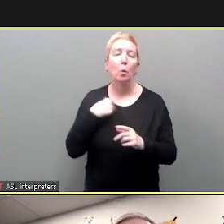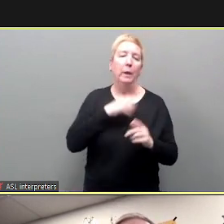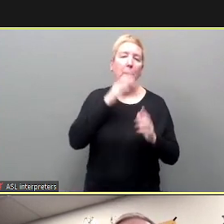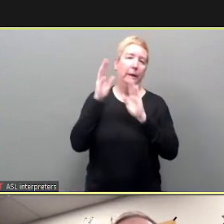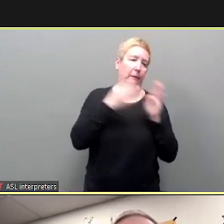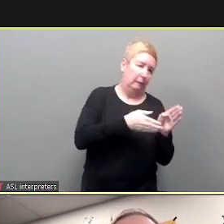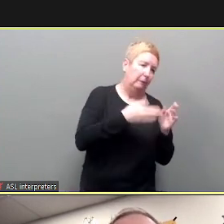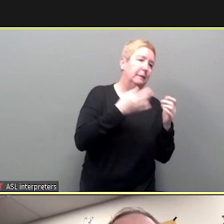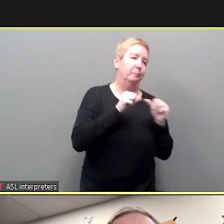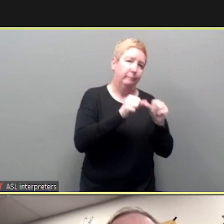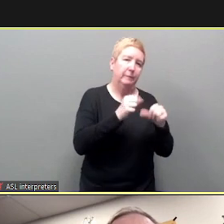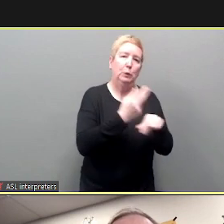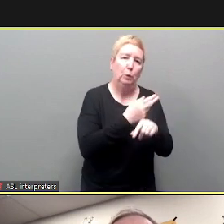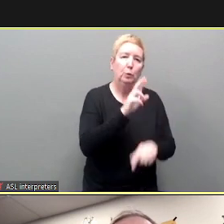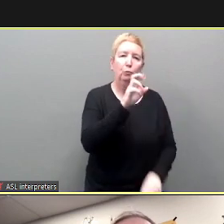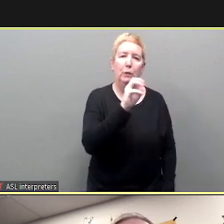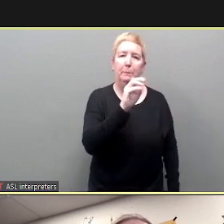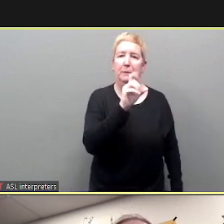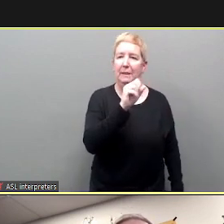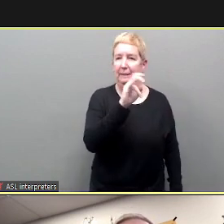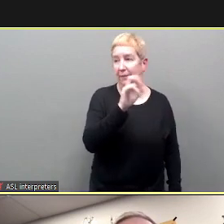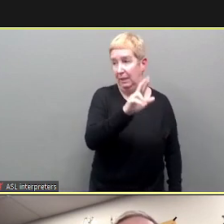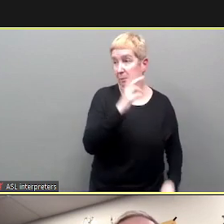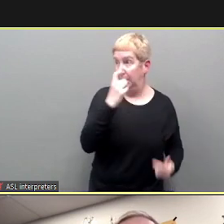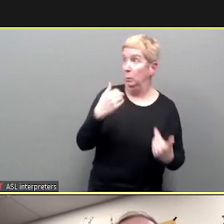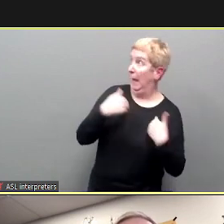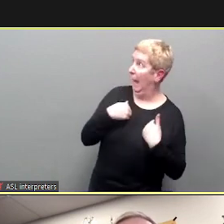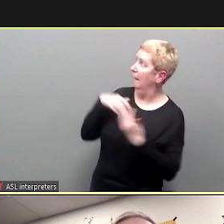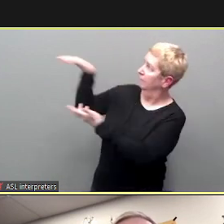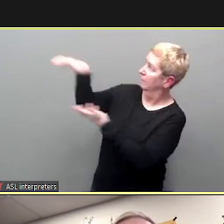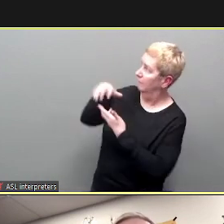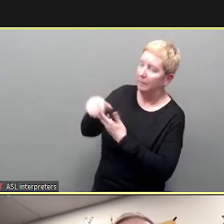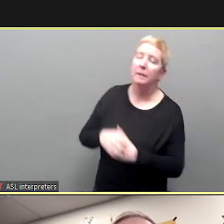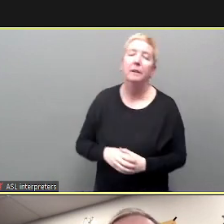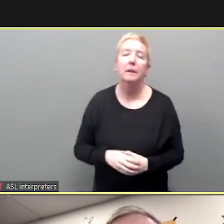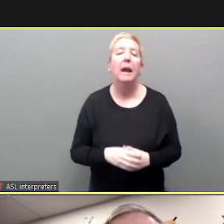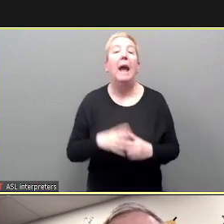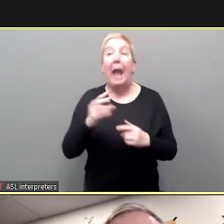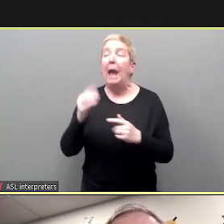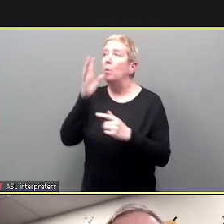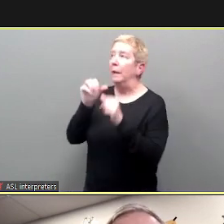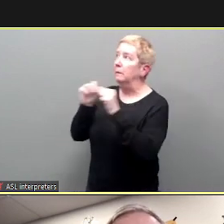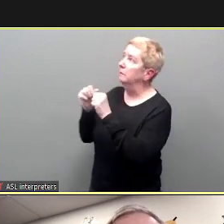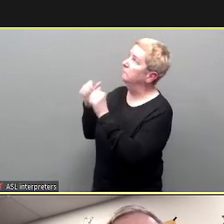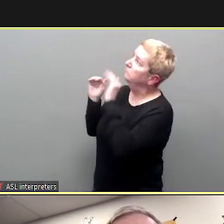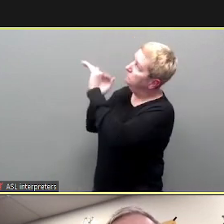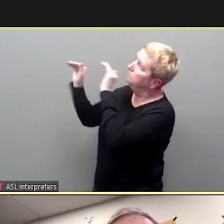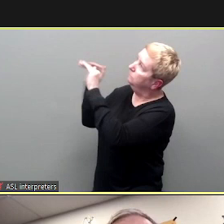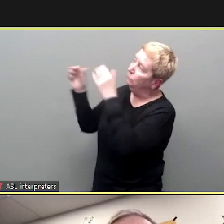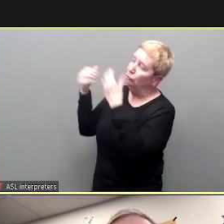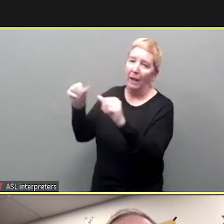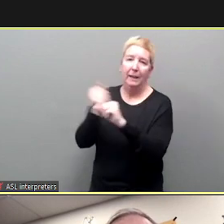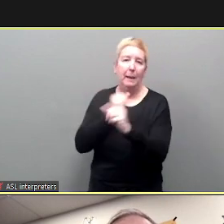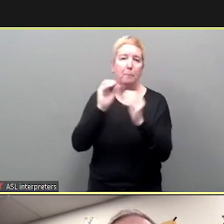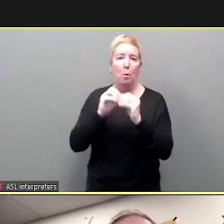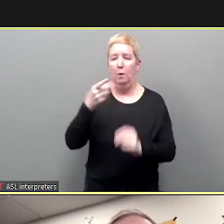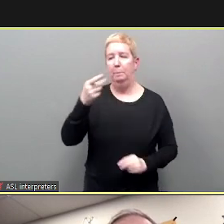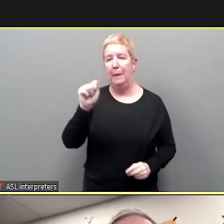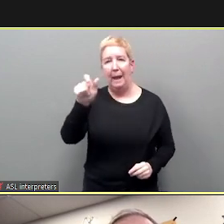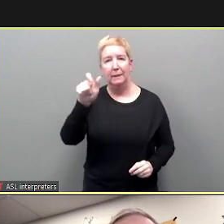hard to increase our federal allocations for the oral drug Paxlovid and for more Sotrovimab.